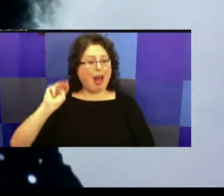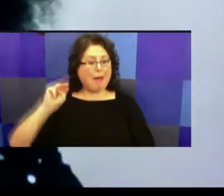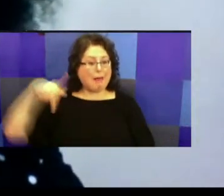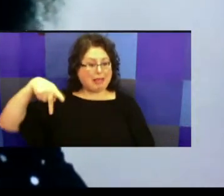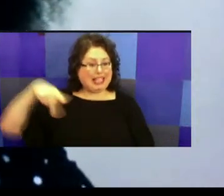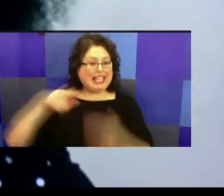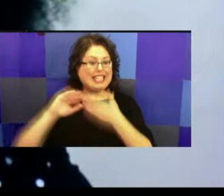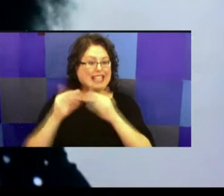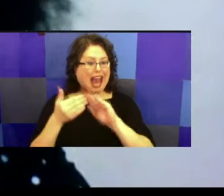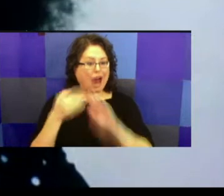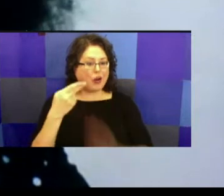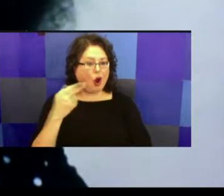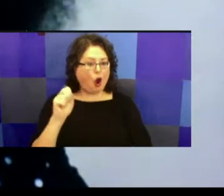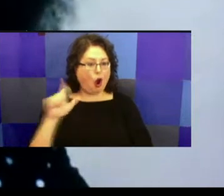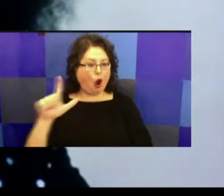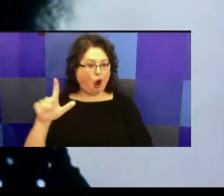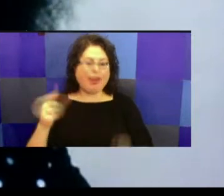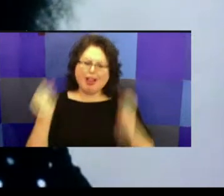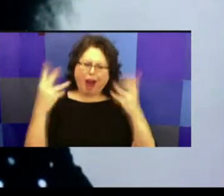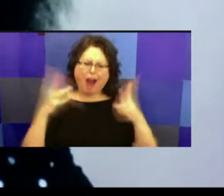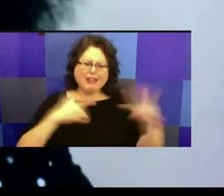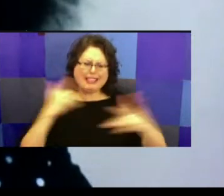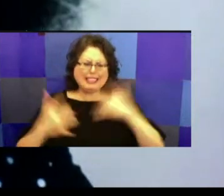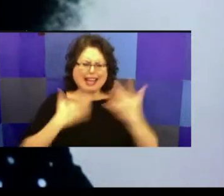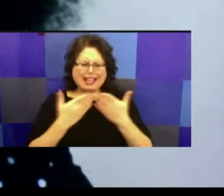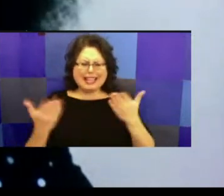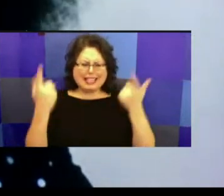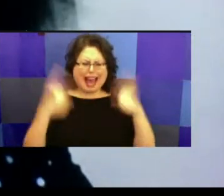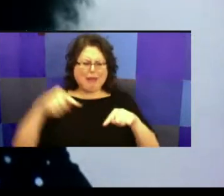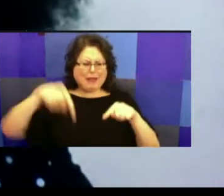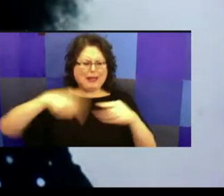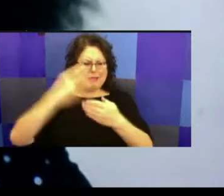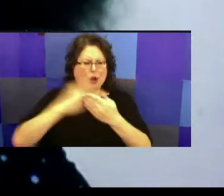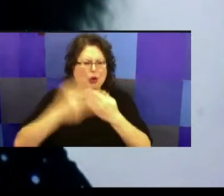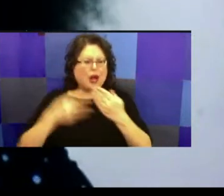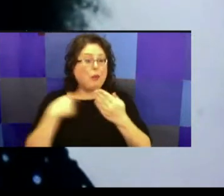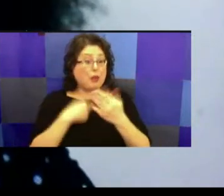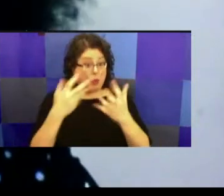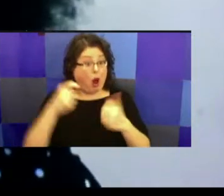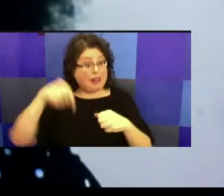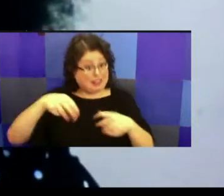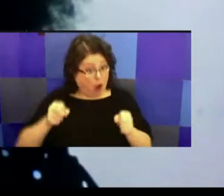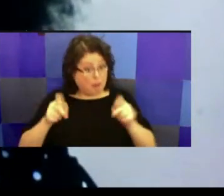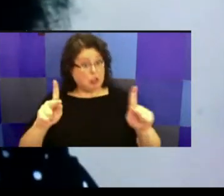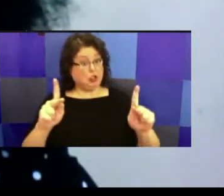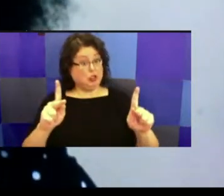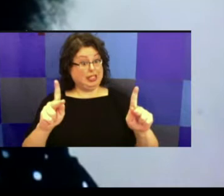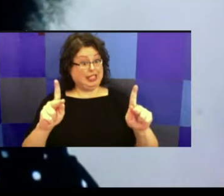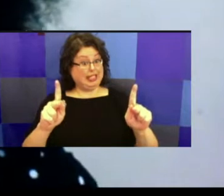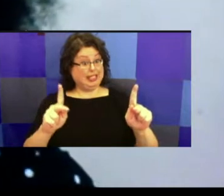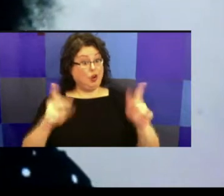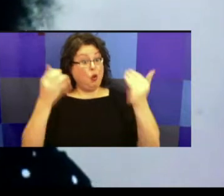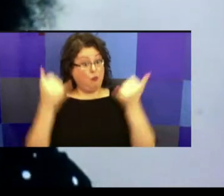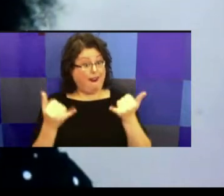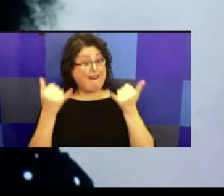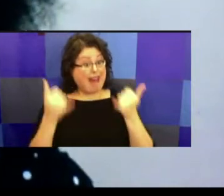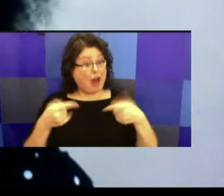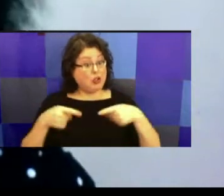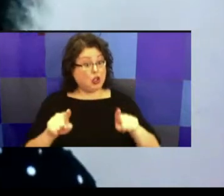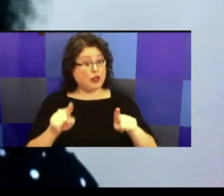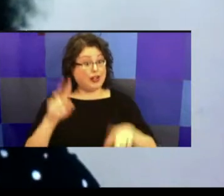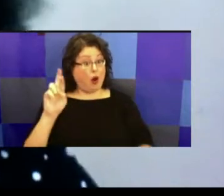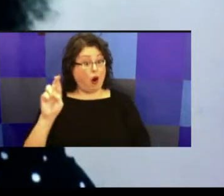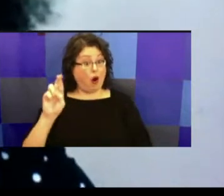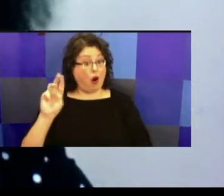of exciting changes have taken place within the program, and so we wanted to take this opportunity during RMU's Homecoming